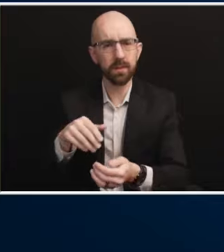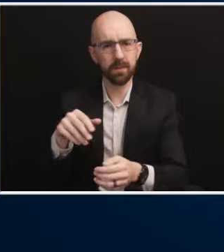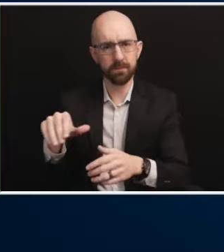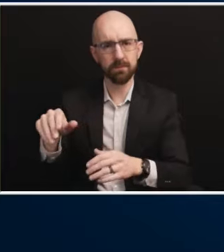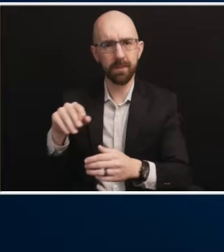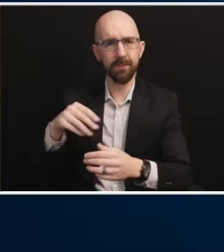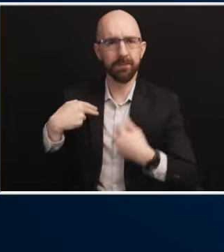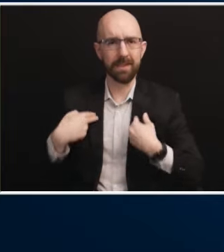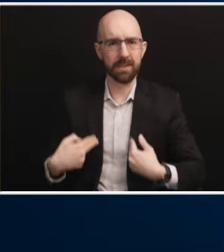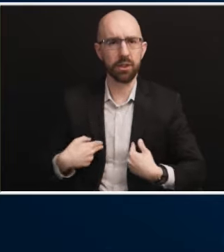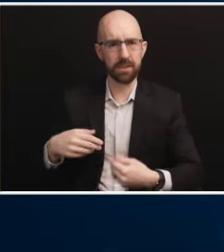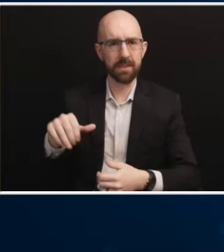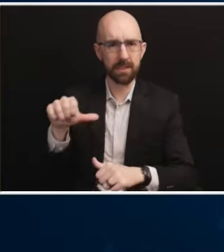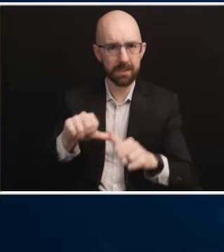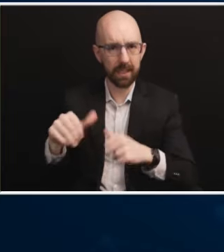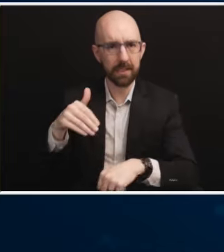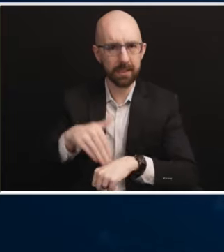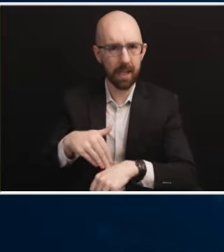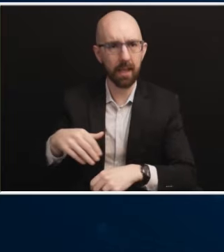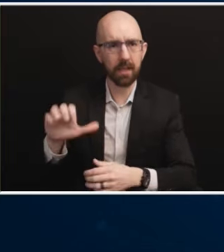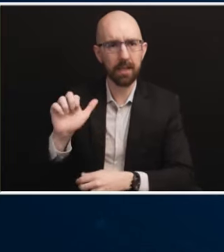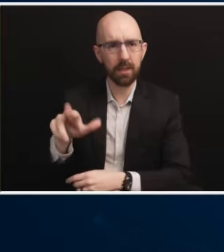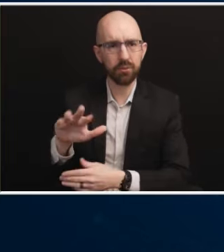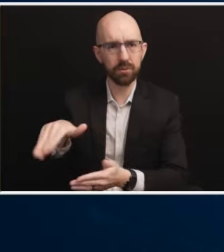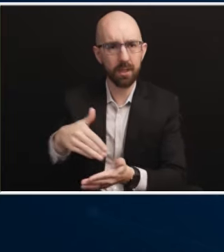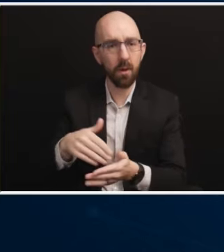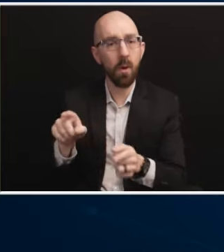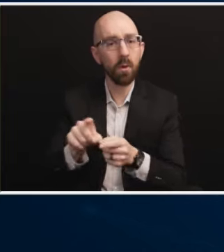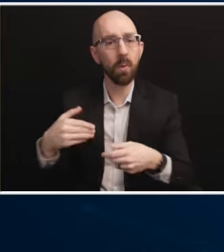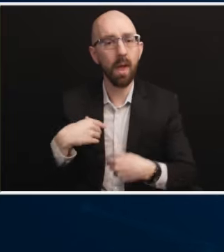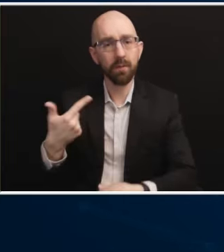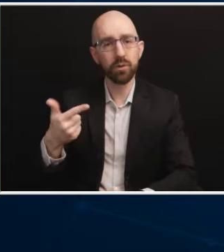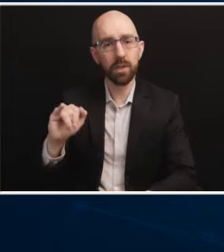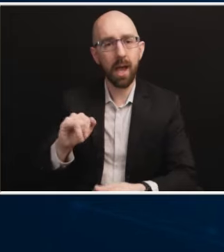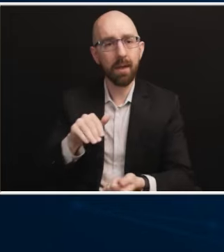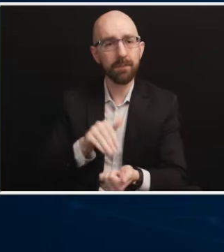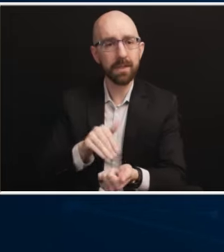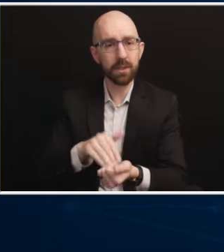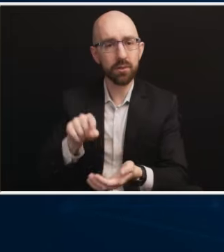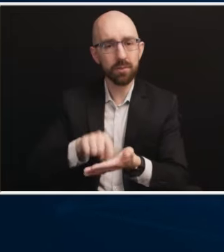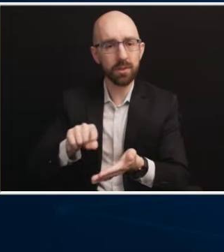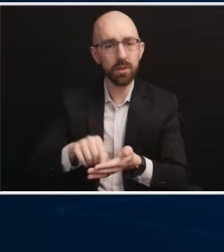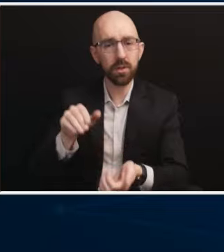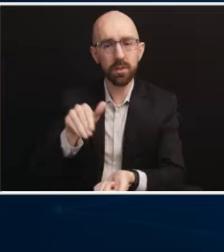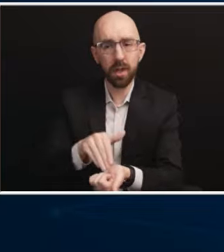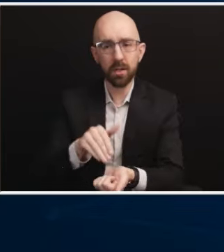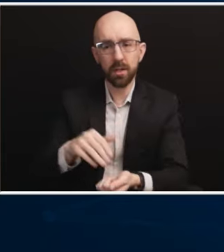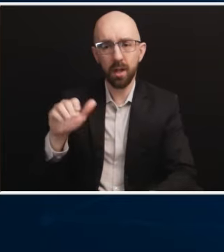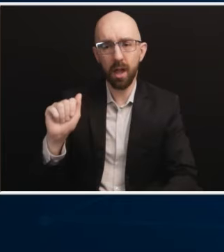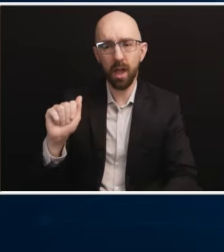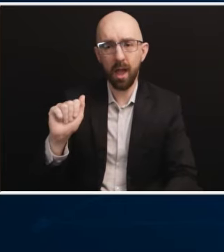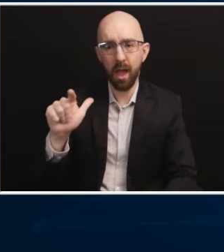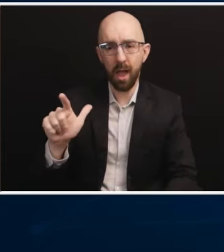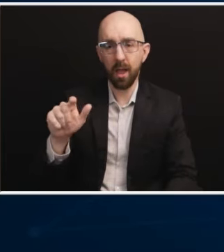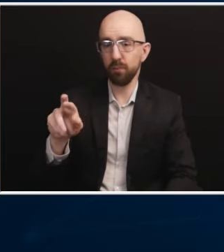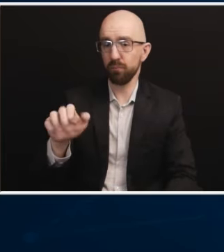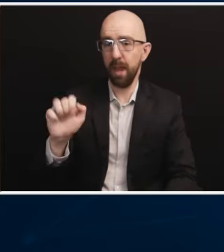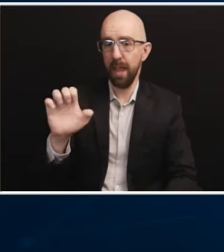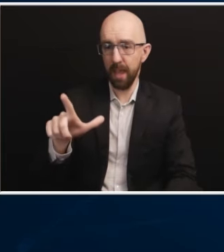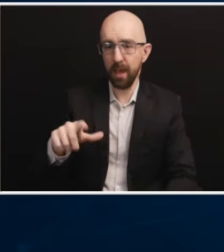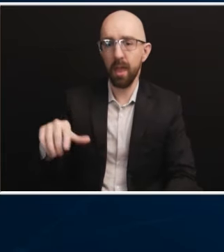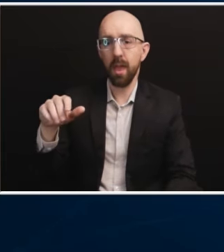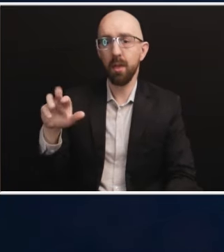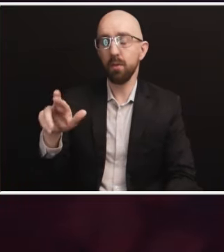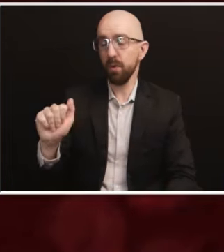a GI physician researcher, Dr. Rayed Al-Rajabi, who is working on CAR T solid tumor trials and joins us